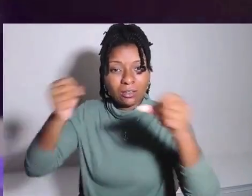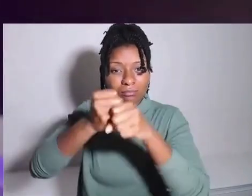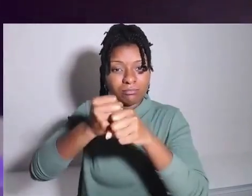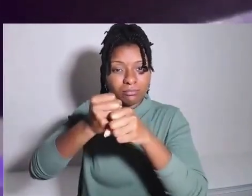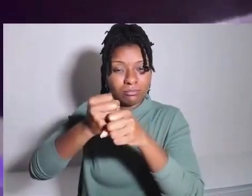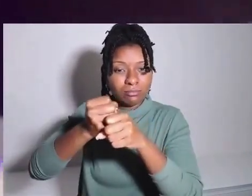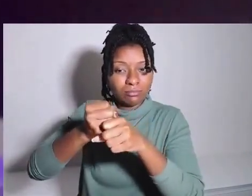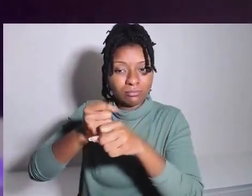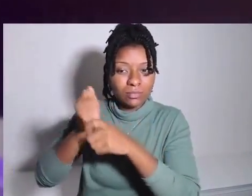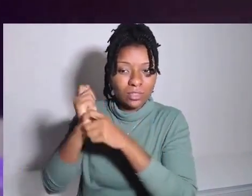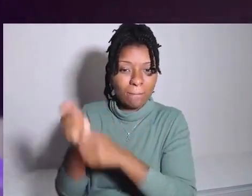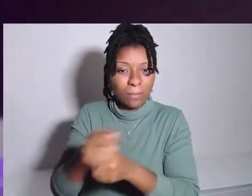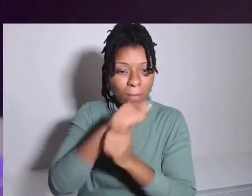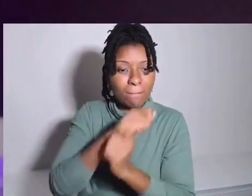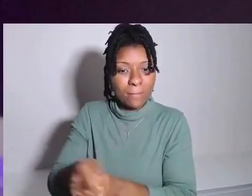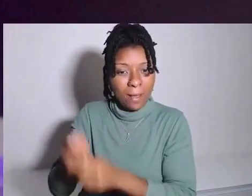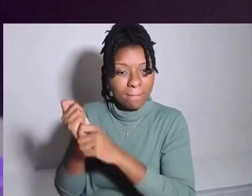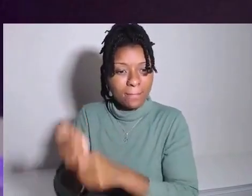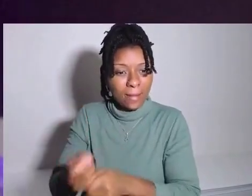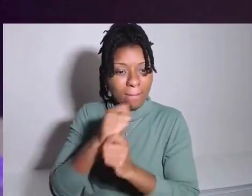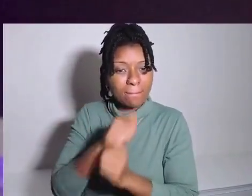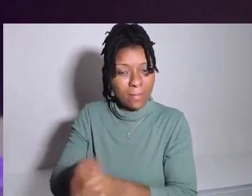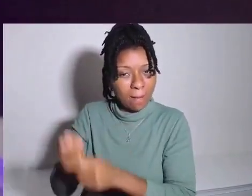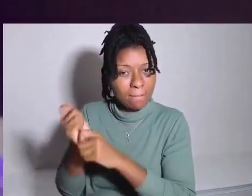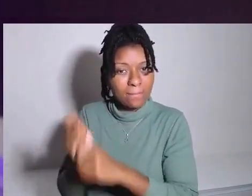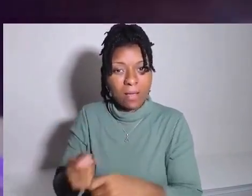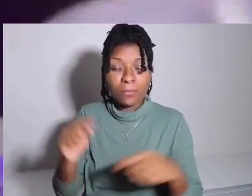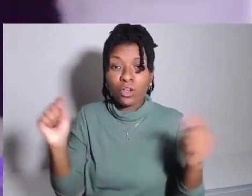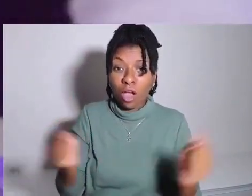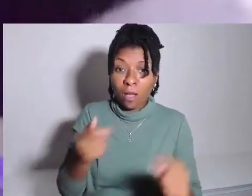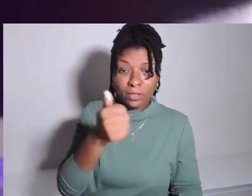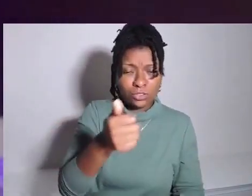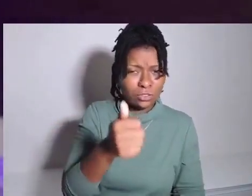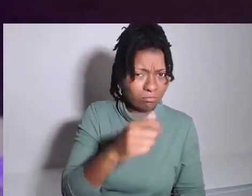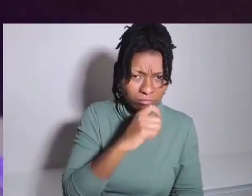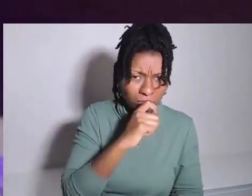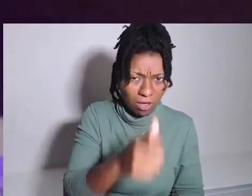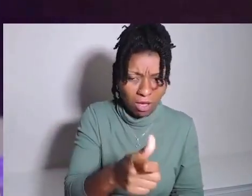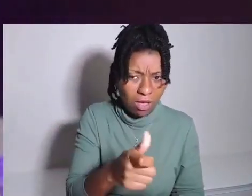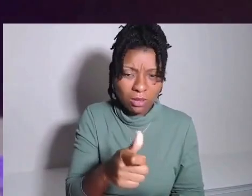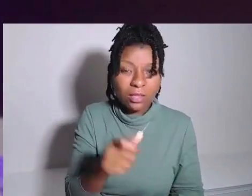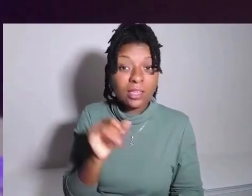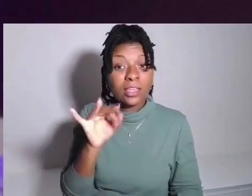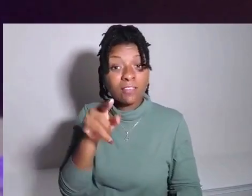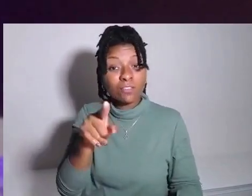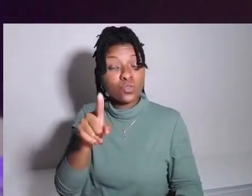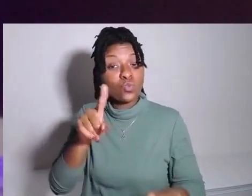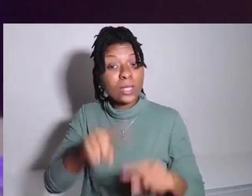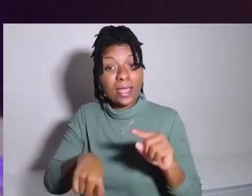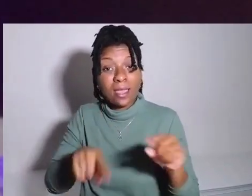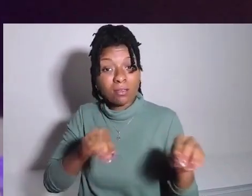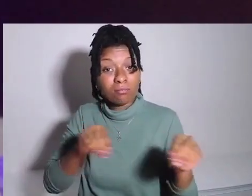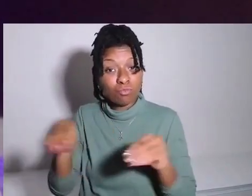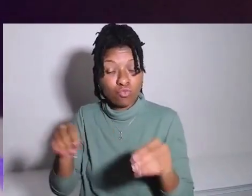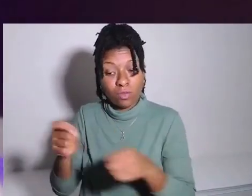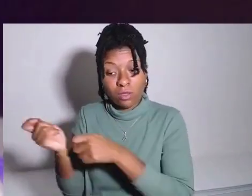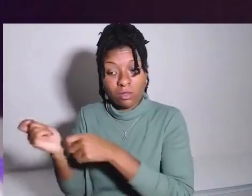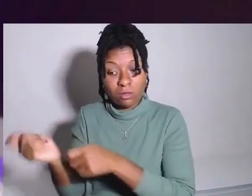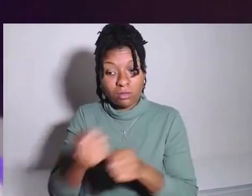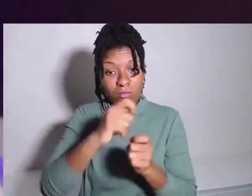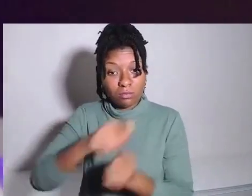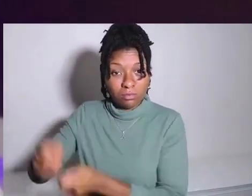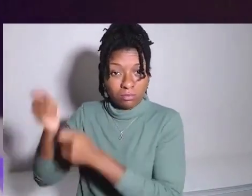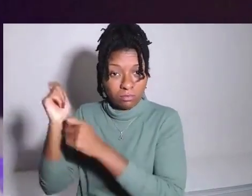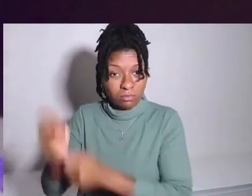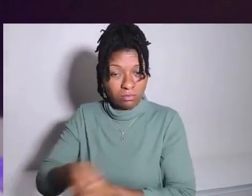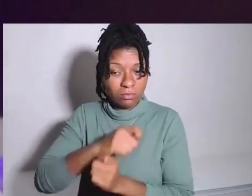yourself. It's about moving energy. If you are able, if you're not able to do those movements, I imagine